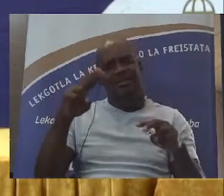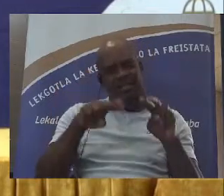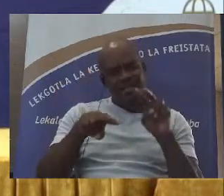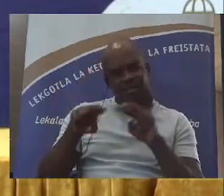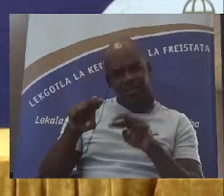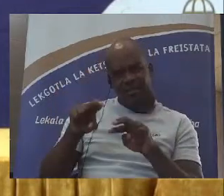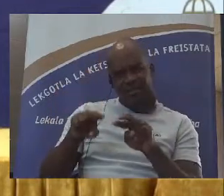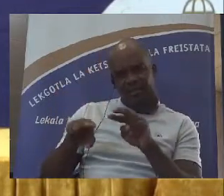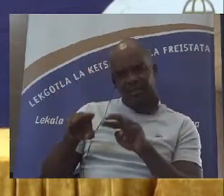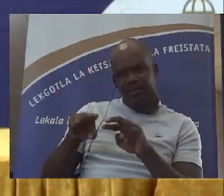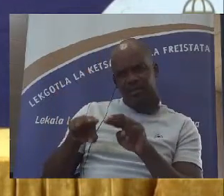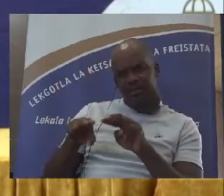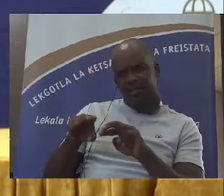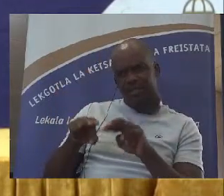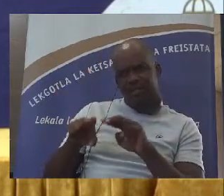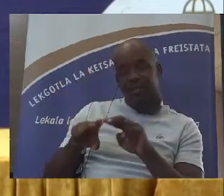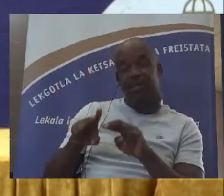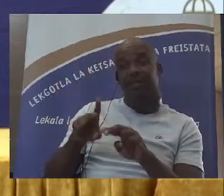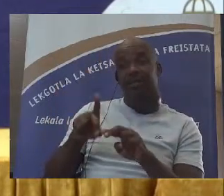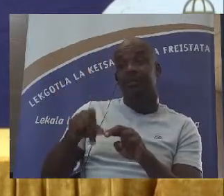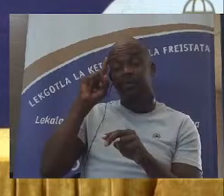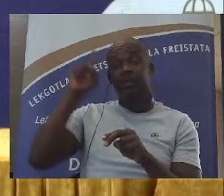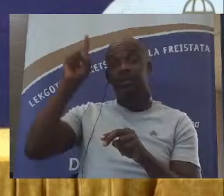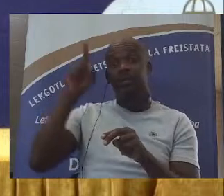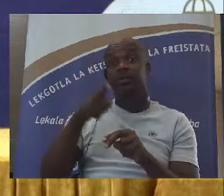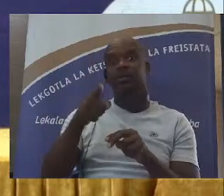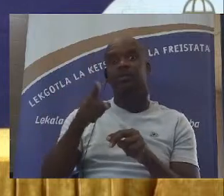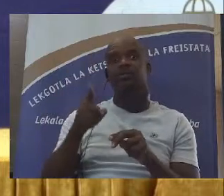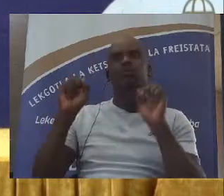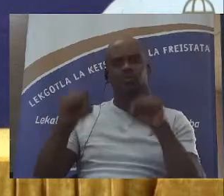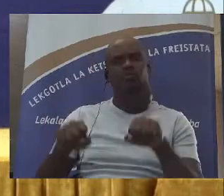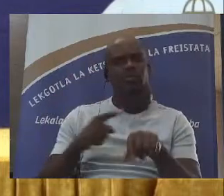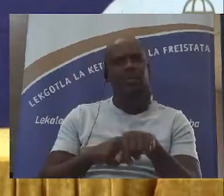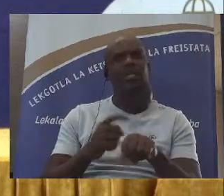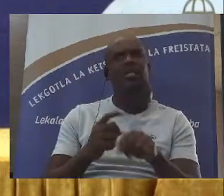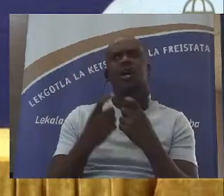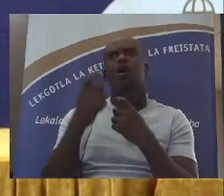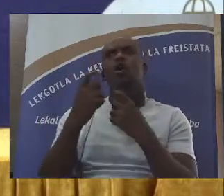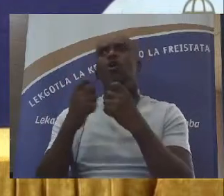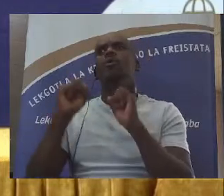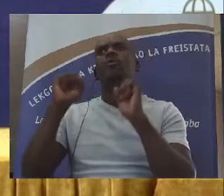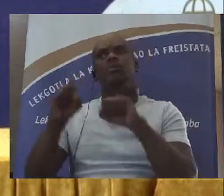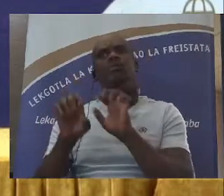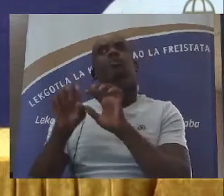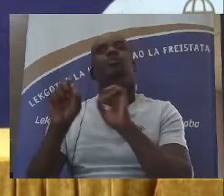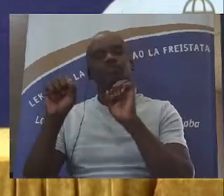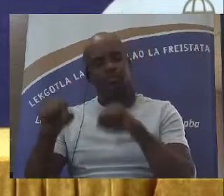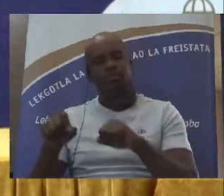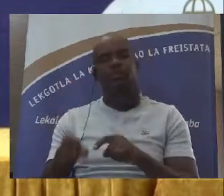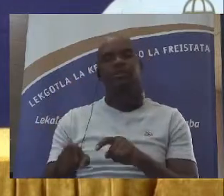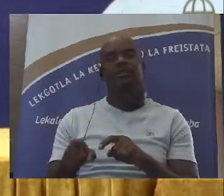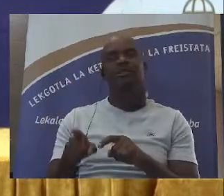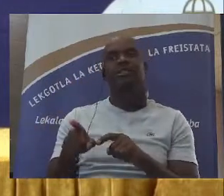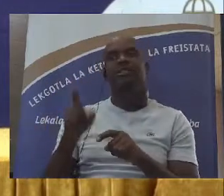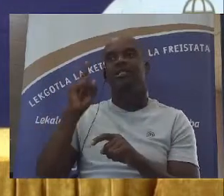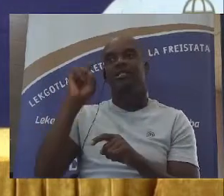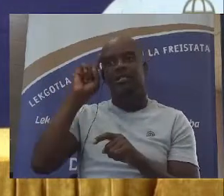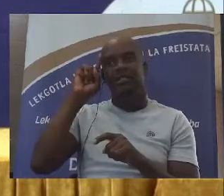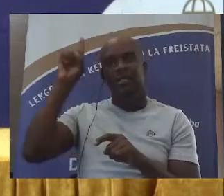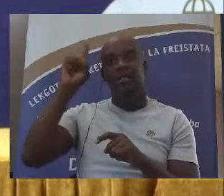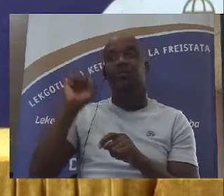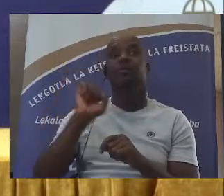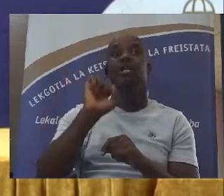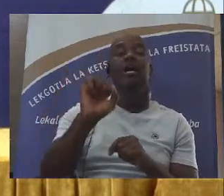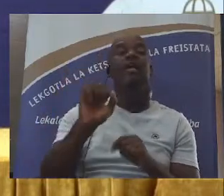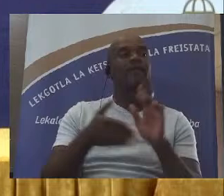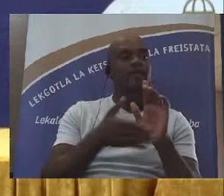Ombud, a copy of that decision with the reasons for that decisions must go to the court, where otherwise it would have gone to.